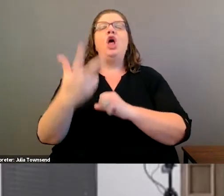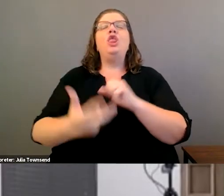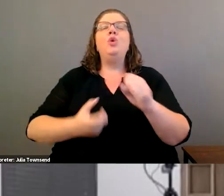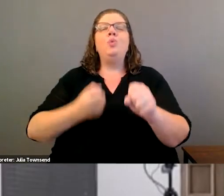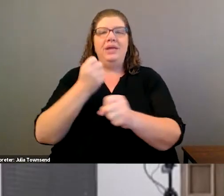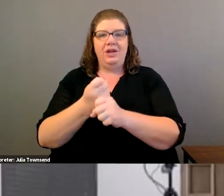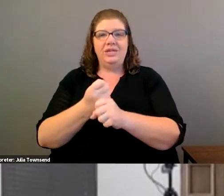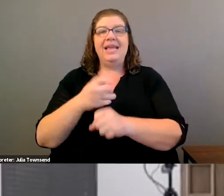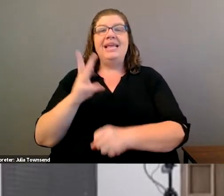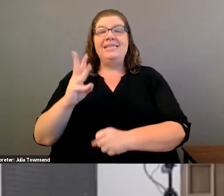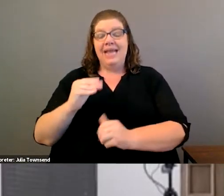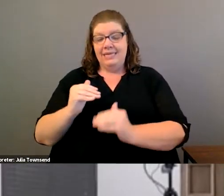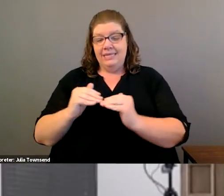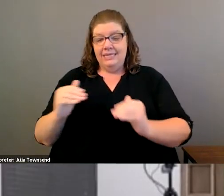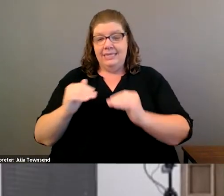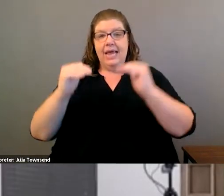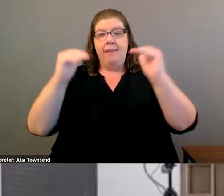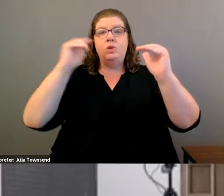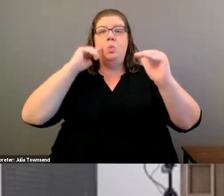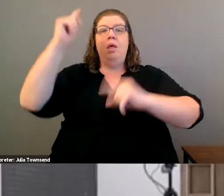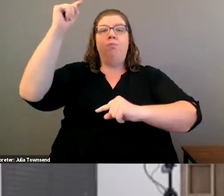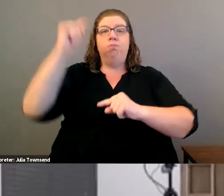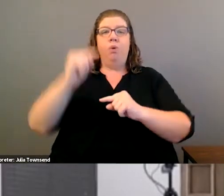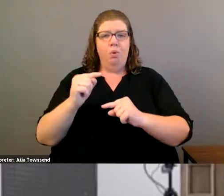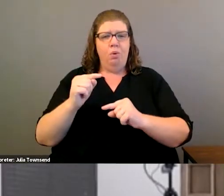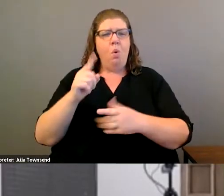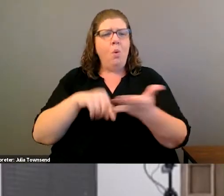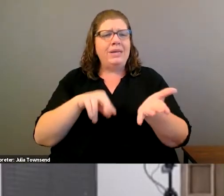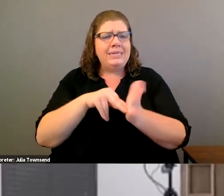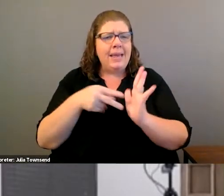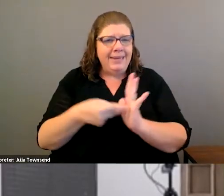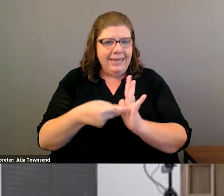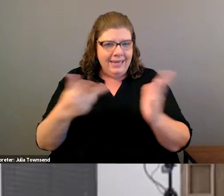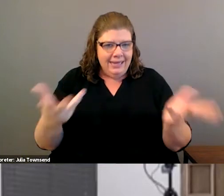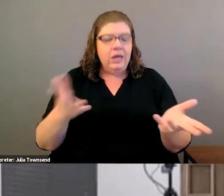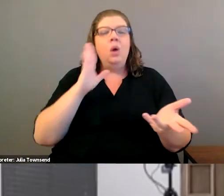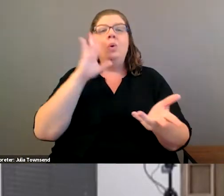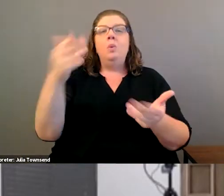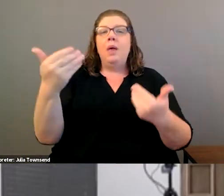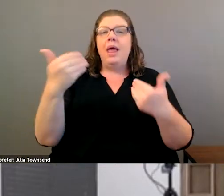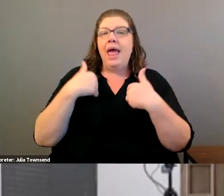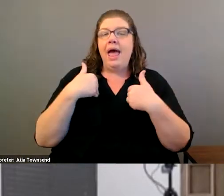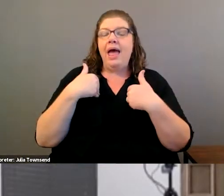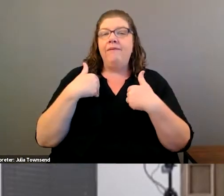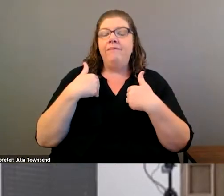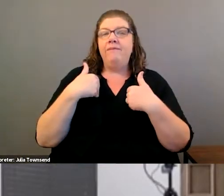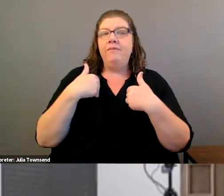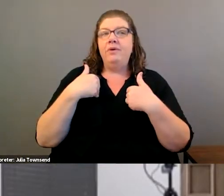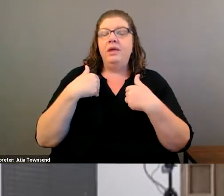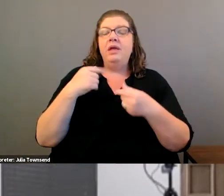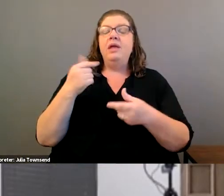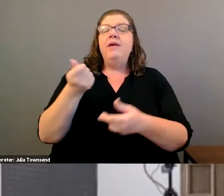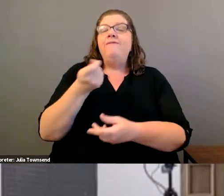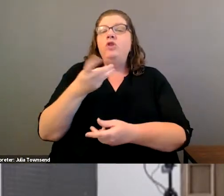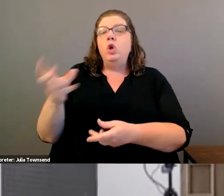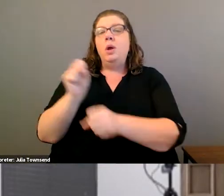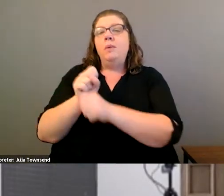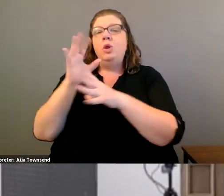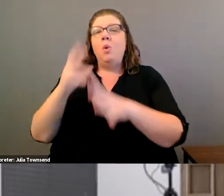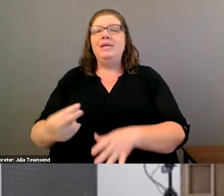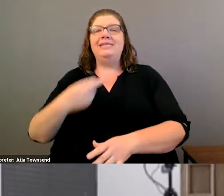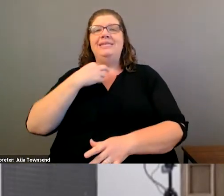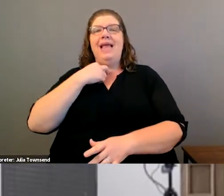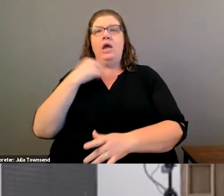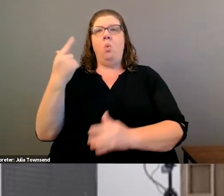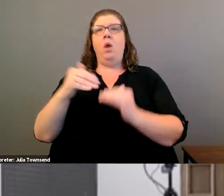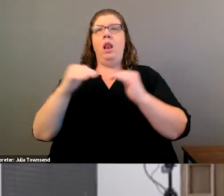6 steps on the salary schedule. What that really means is we'll have less employees frozen at a certain salary